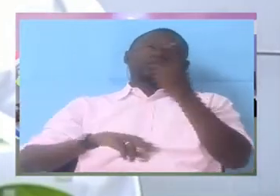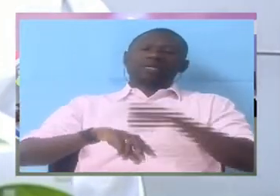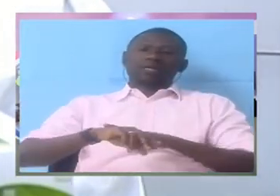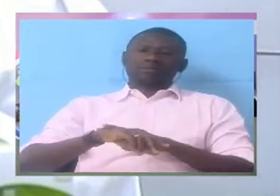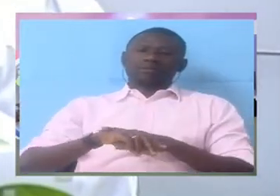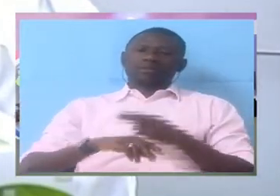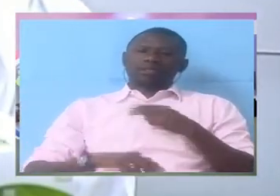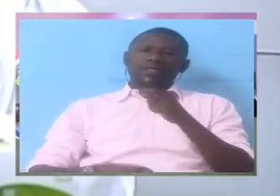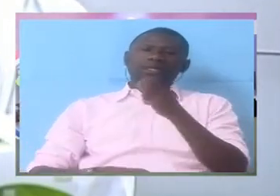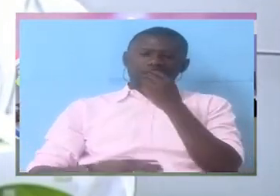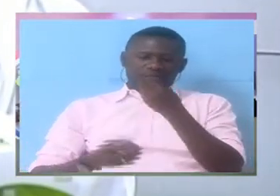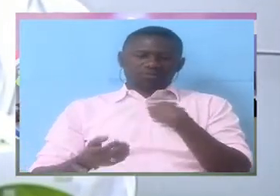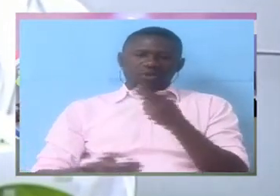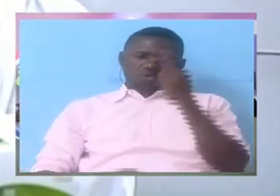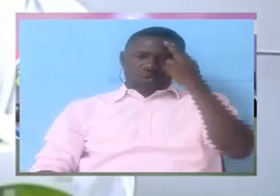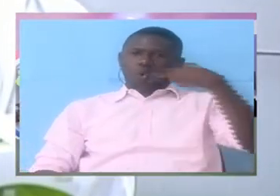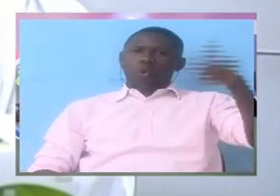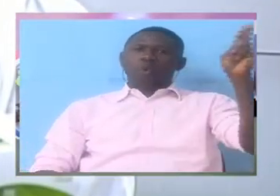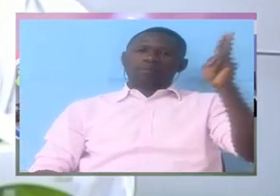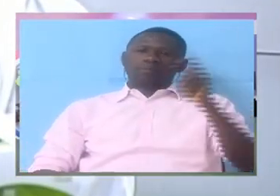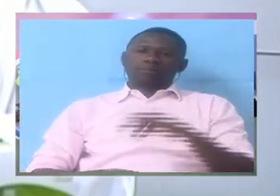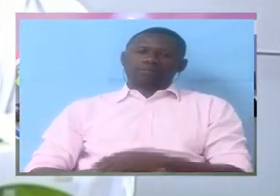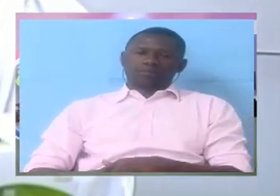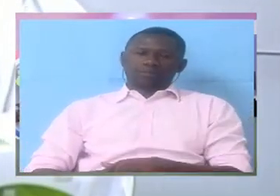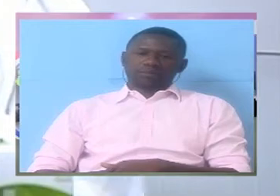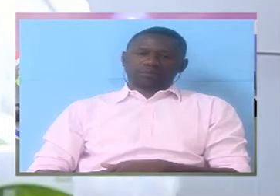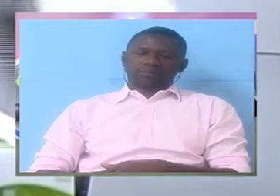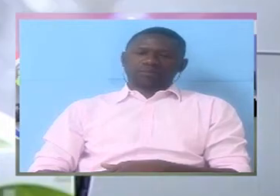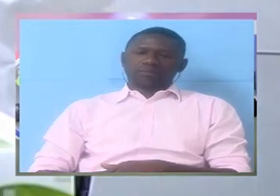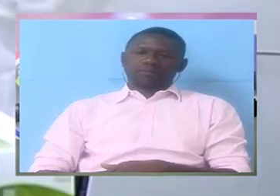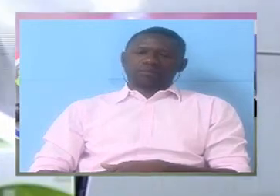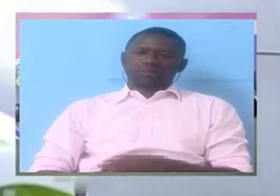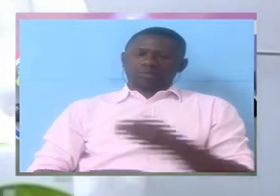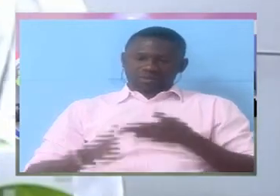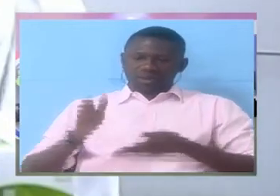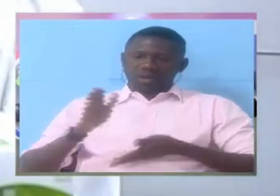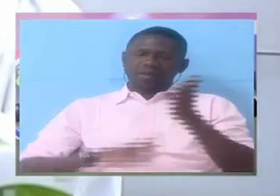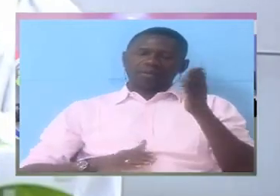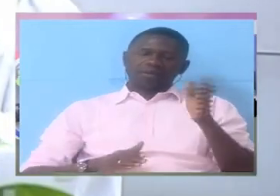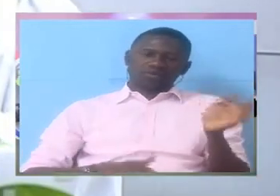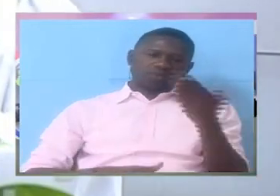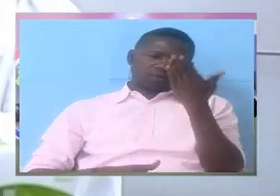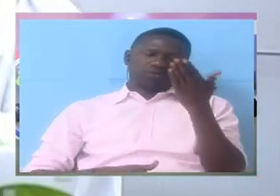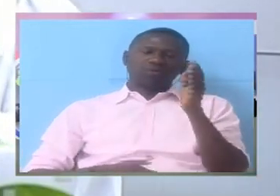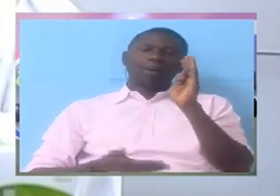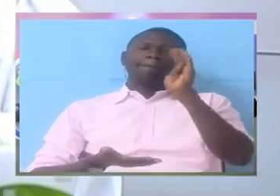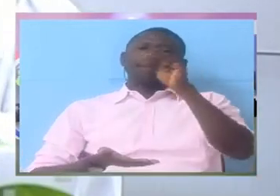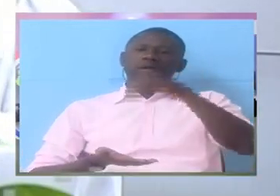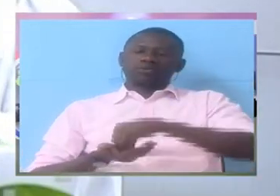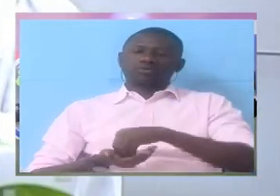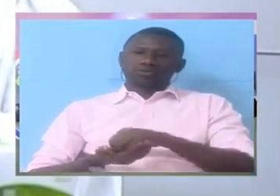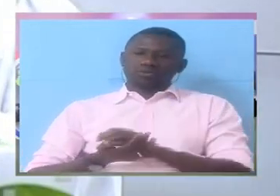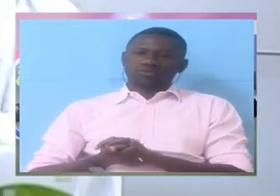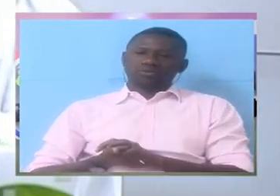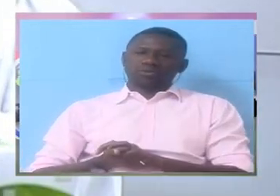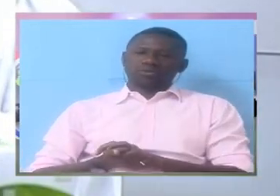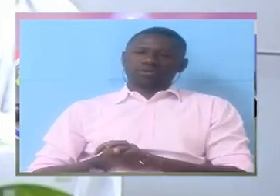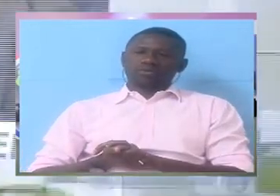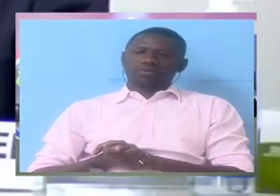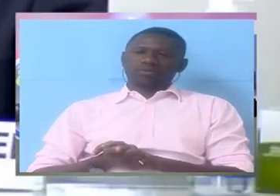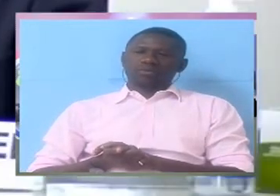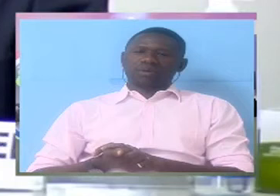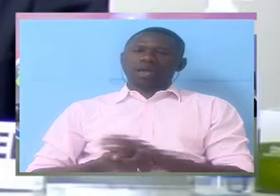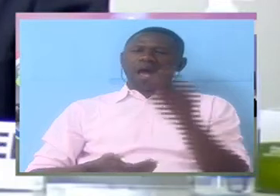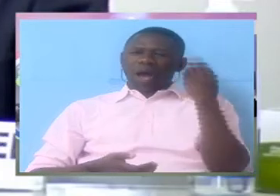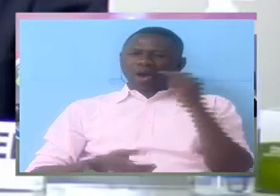said, go home. Ako alisai. So he passed to Banjul. Atententa ate yetiri ngakataba Banjul. How do you know it